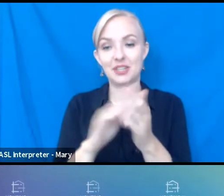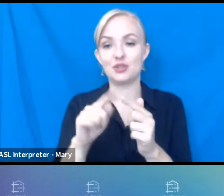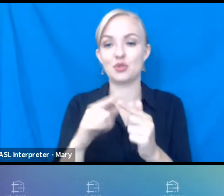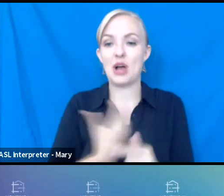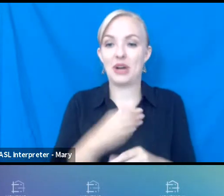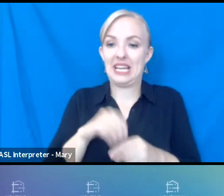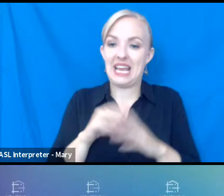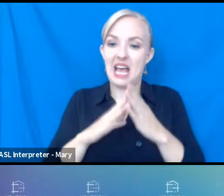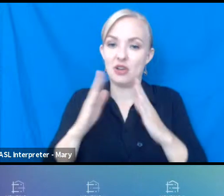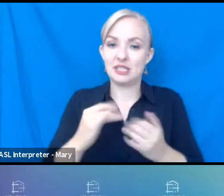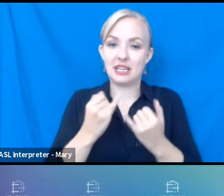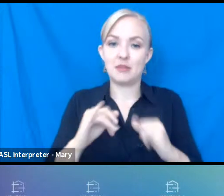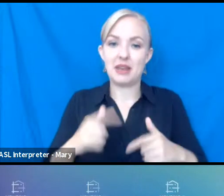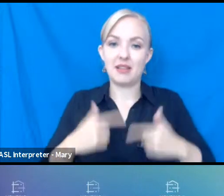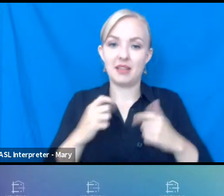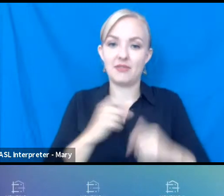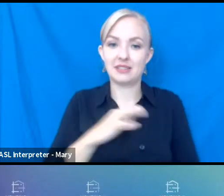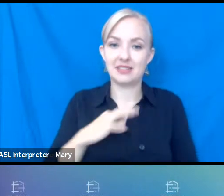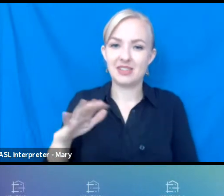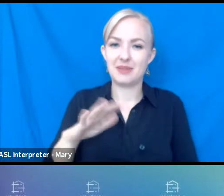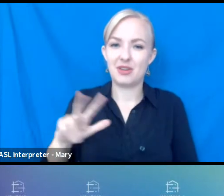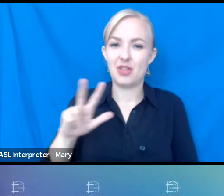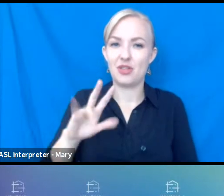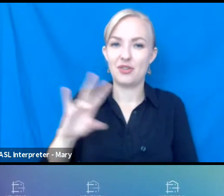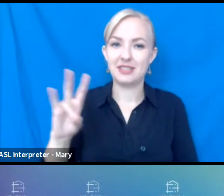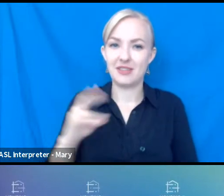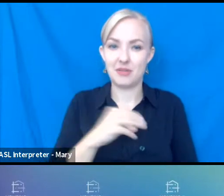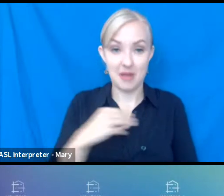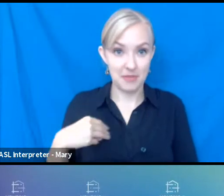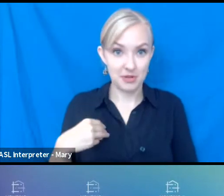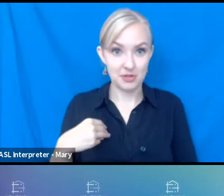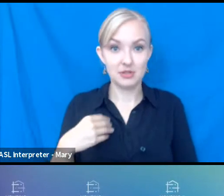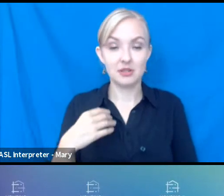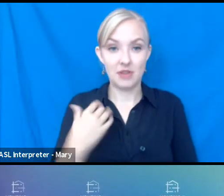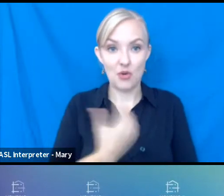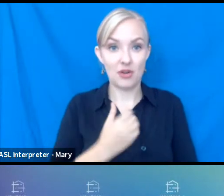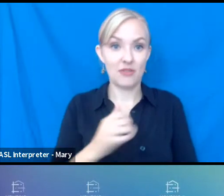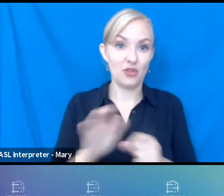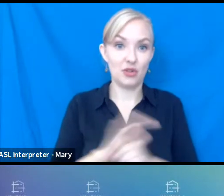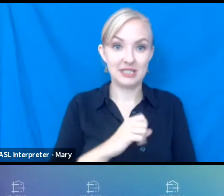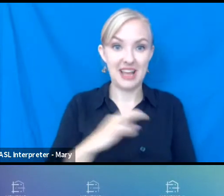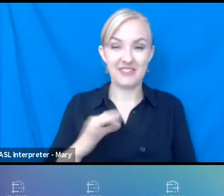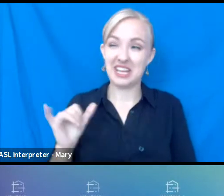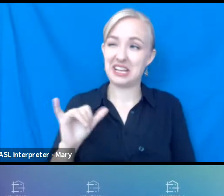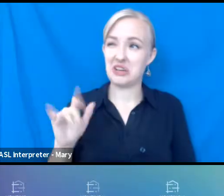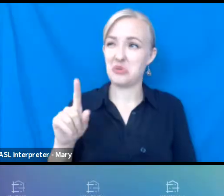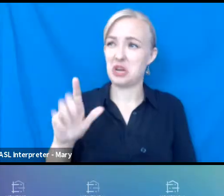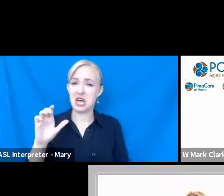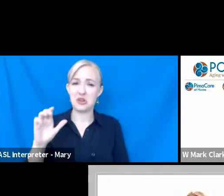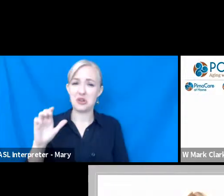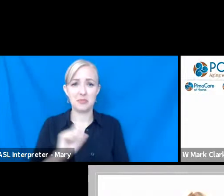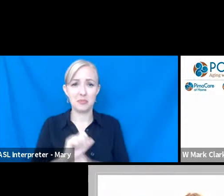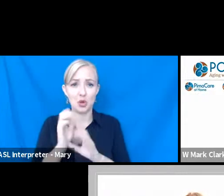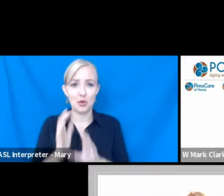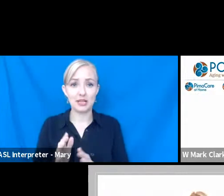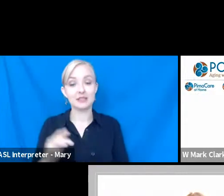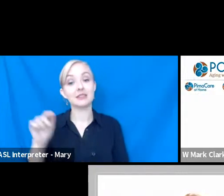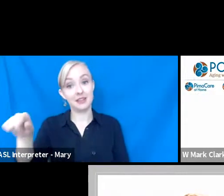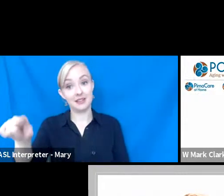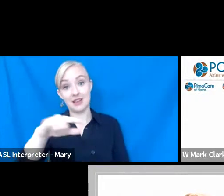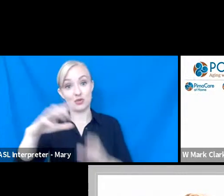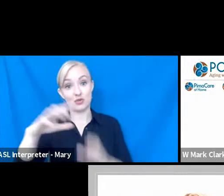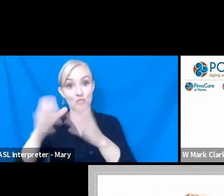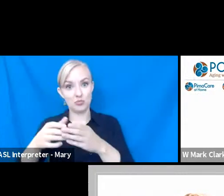about 37 members of our full staff of about 100 employees. And these are the folks that